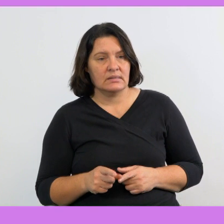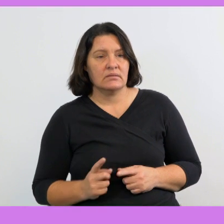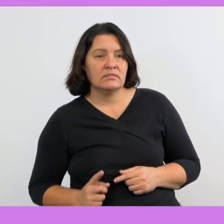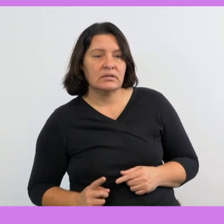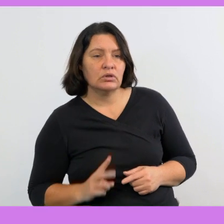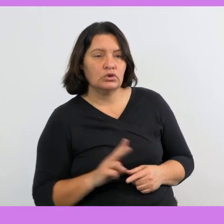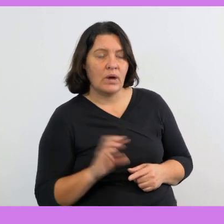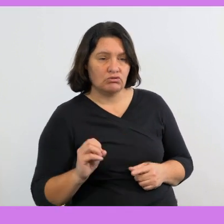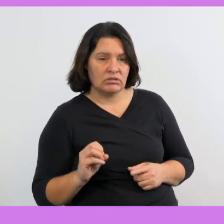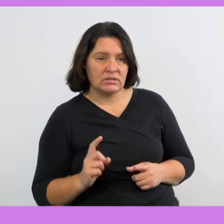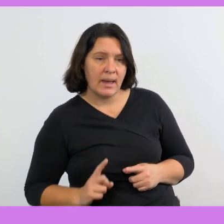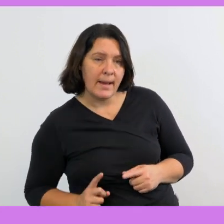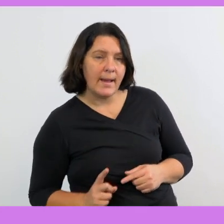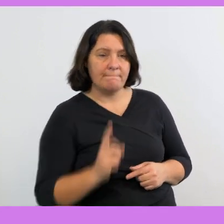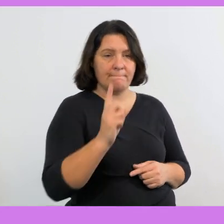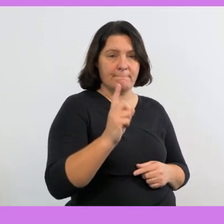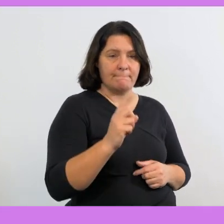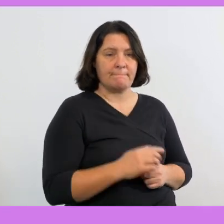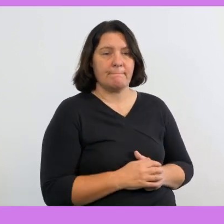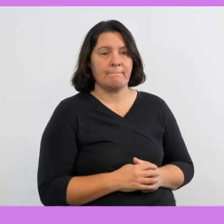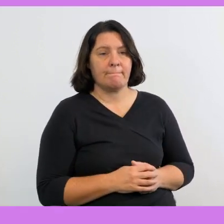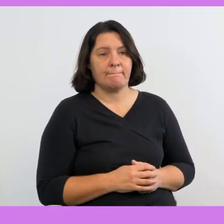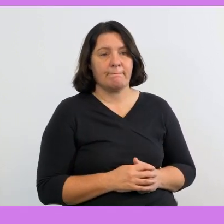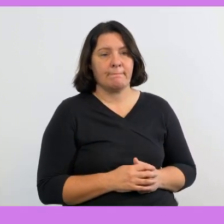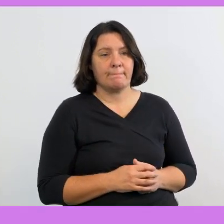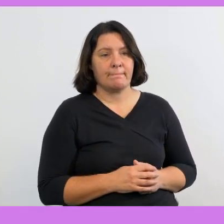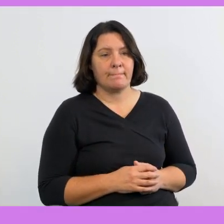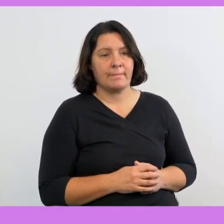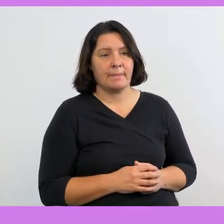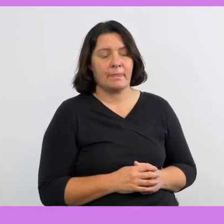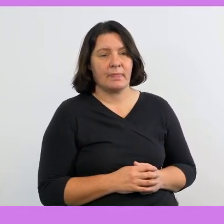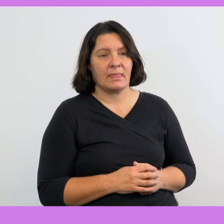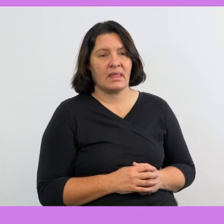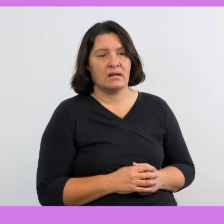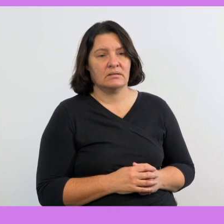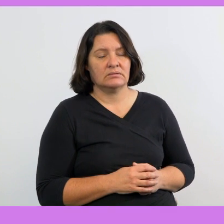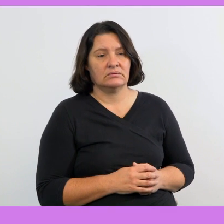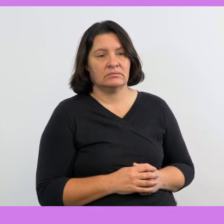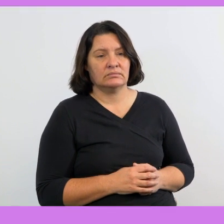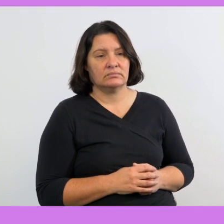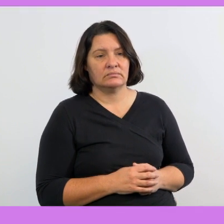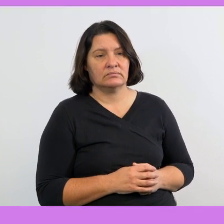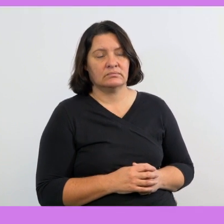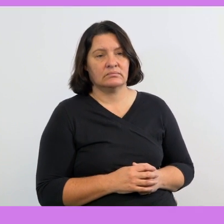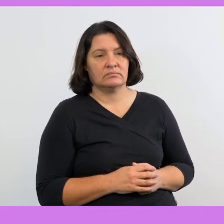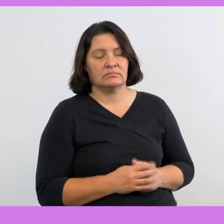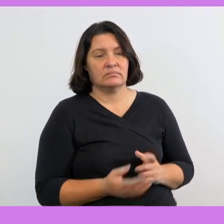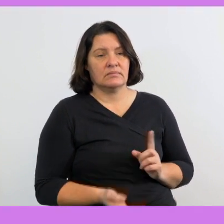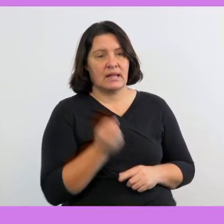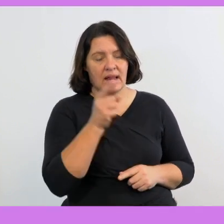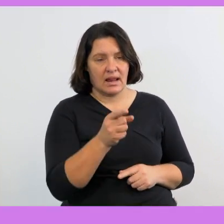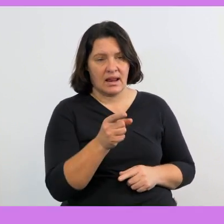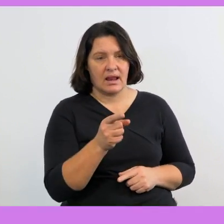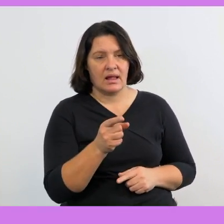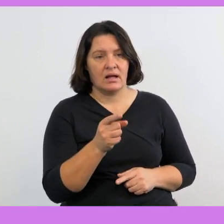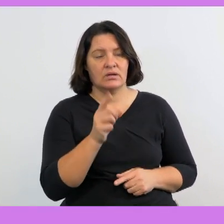people on my independent axis here, x-axis, let's find 200. So there's 200, right? Now I'm